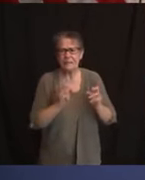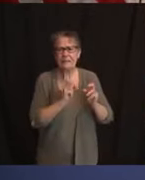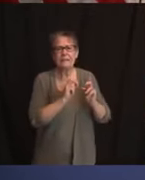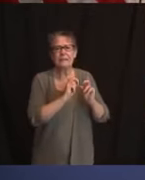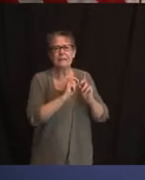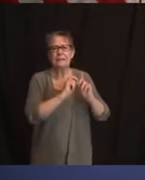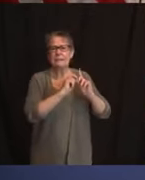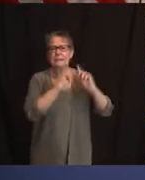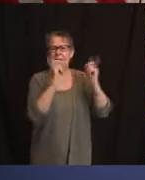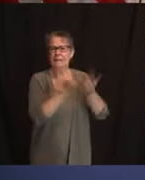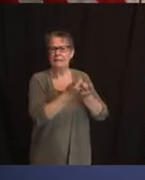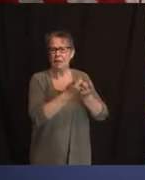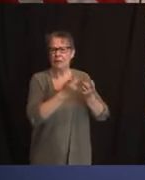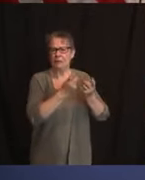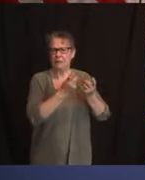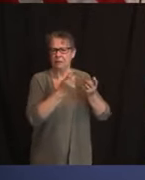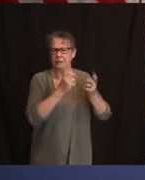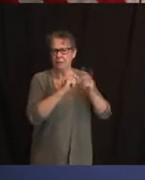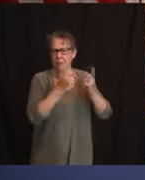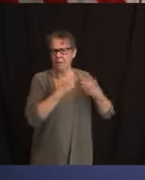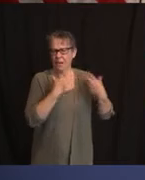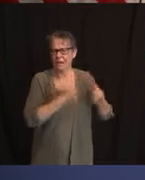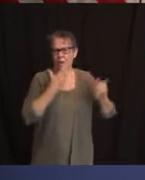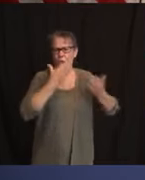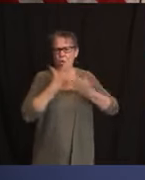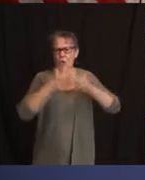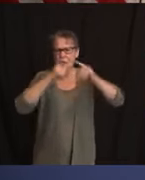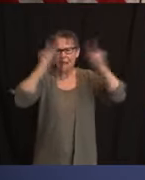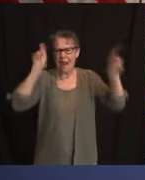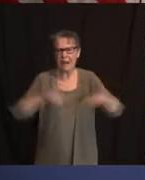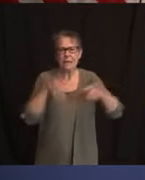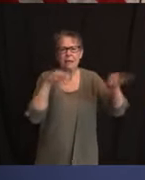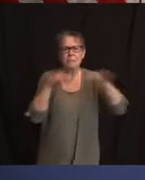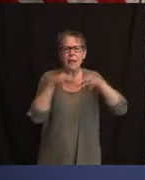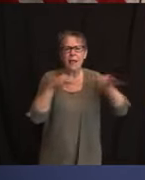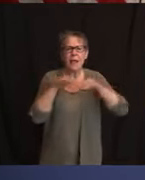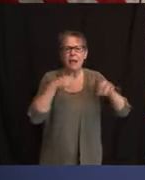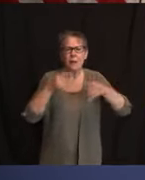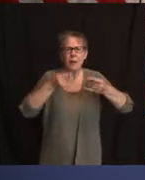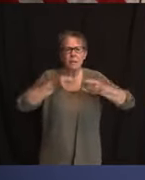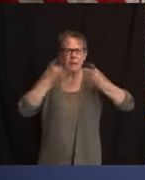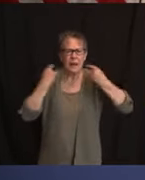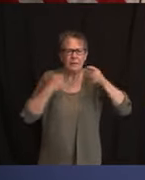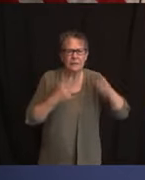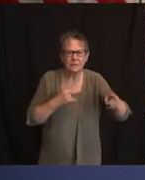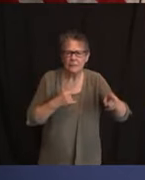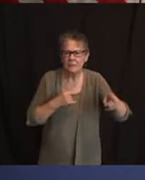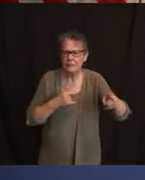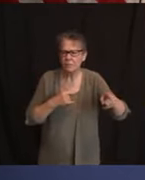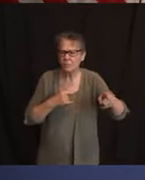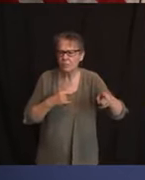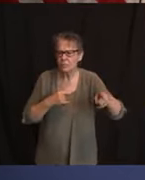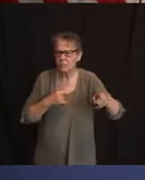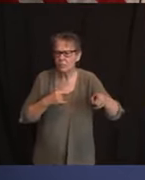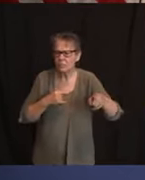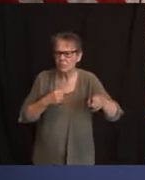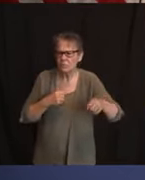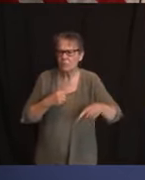you'll probably see, I can't tell you when, but Pat's going to make sure that he coordinates it with Catherine, and you're going to see a lot more